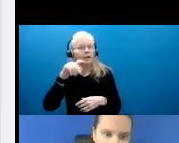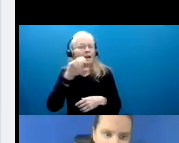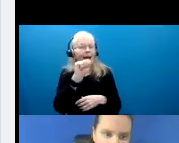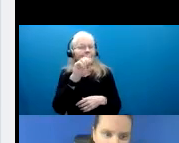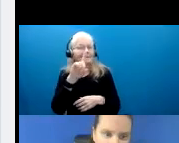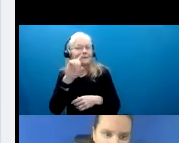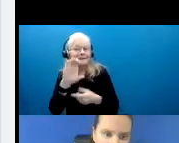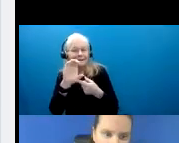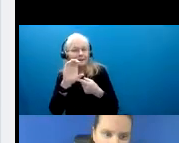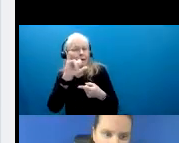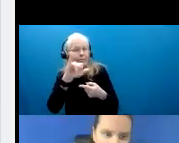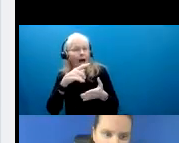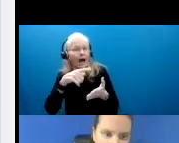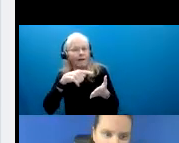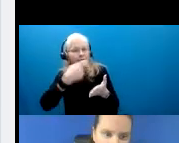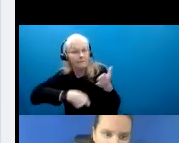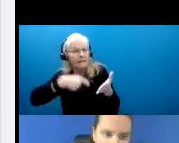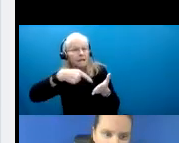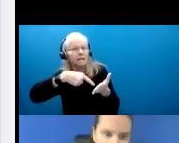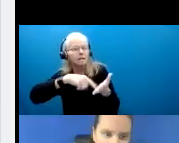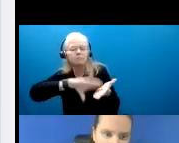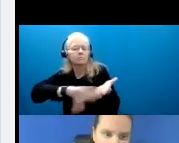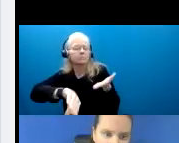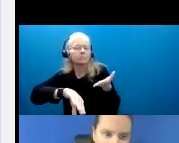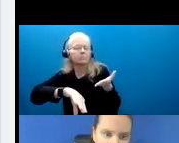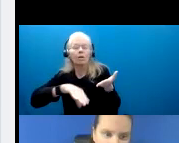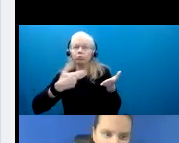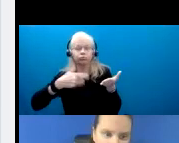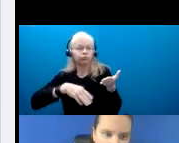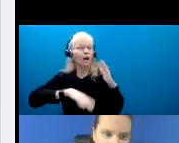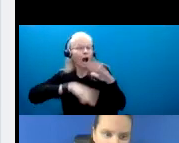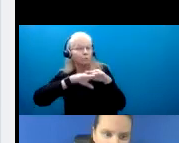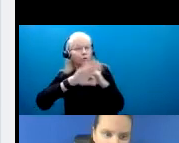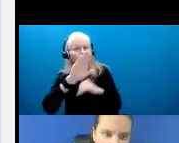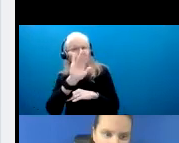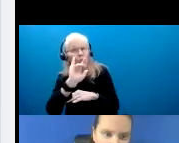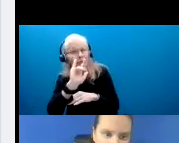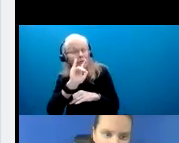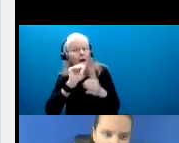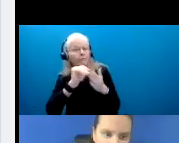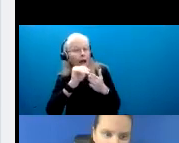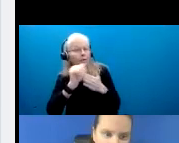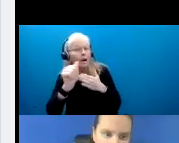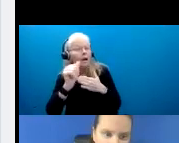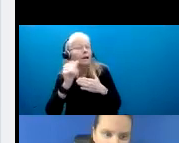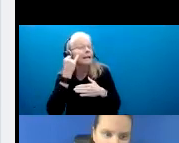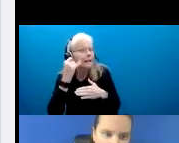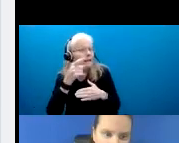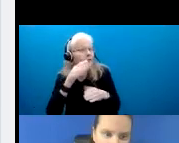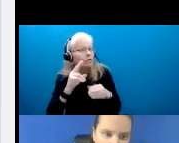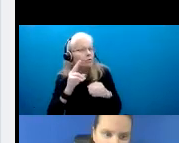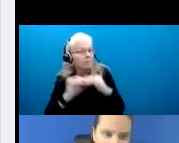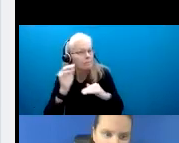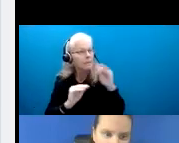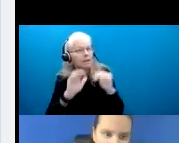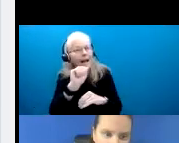can be considerable, up to like $25,000 if you were to build an ADU. That's for short-term